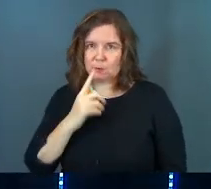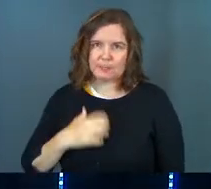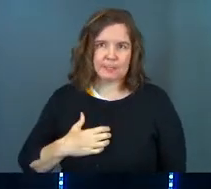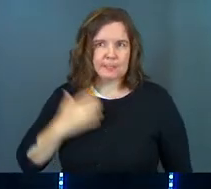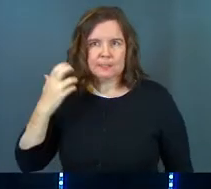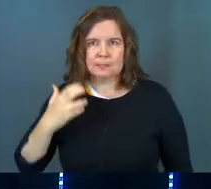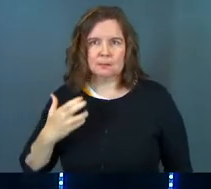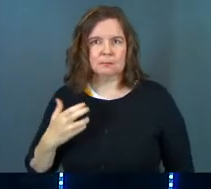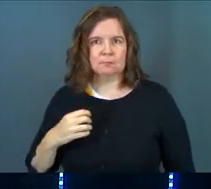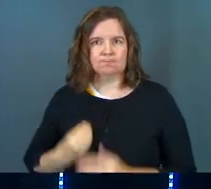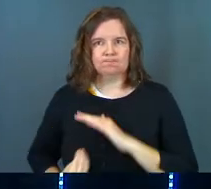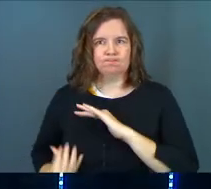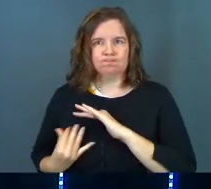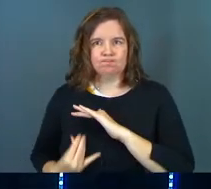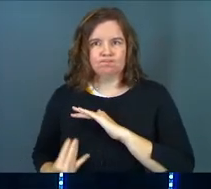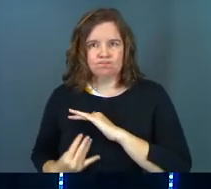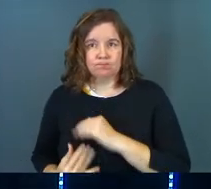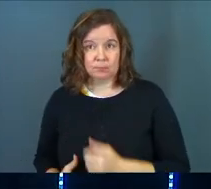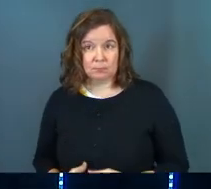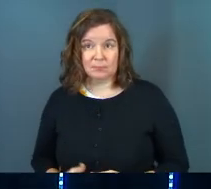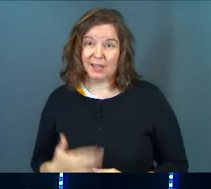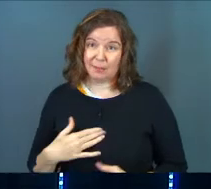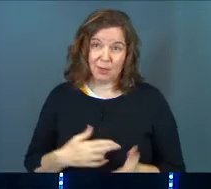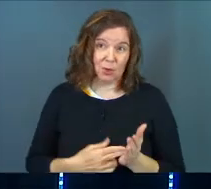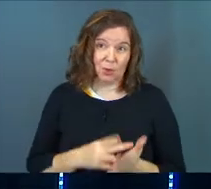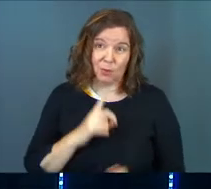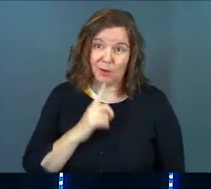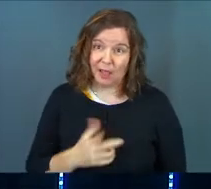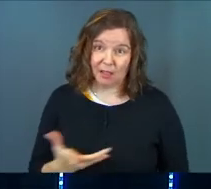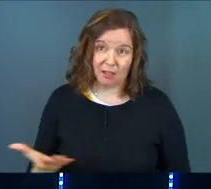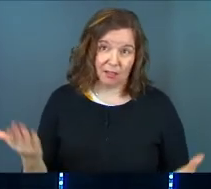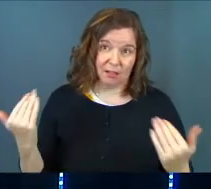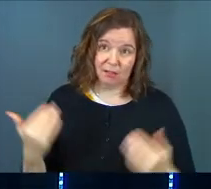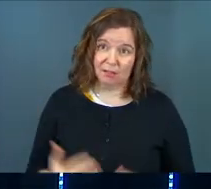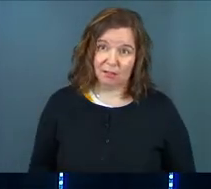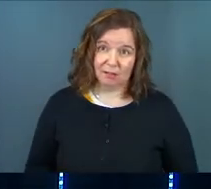were angry? Let's be real, people.